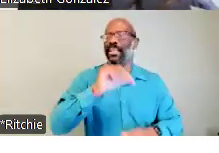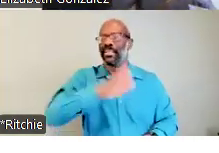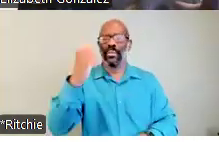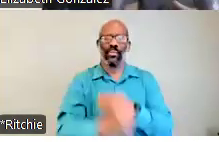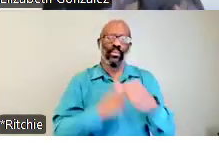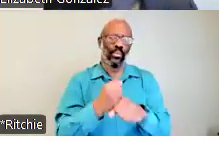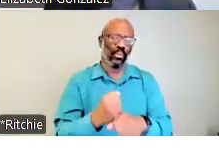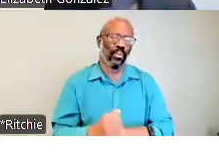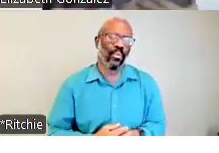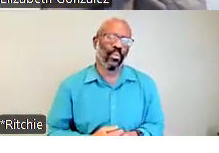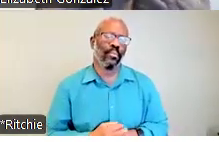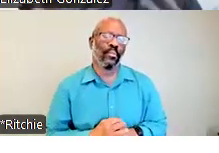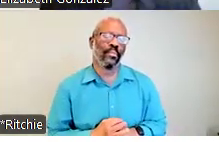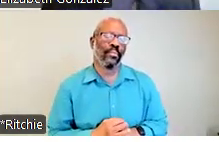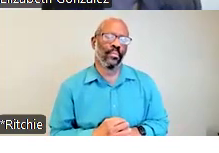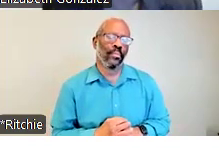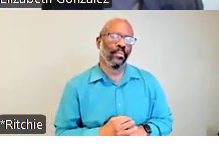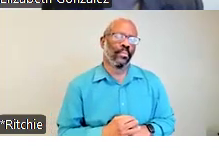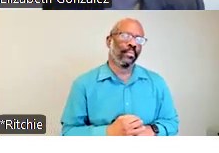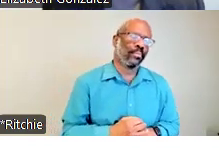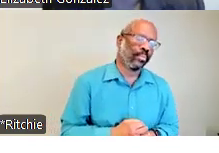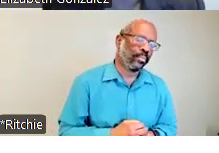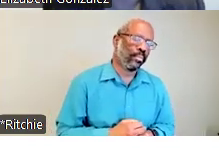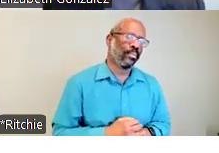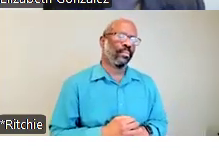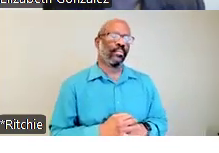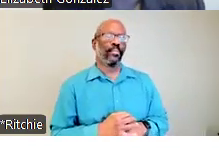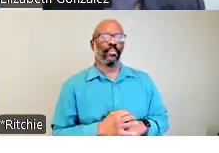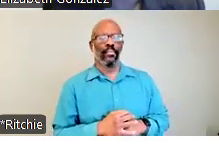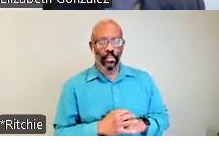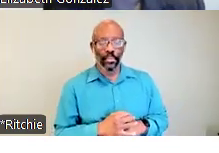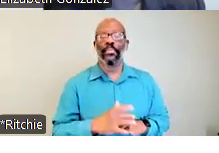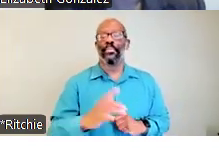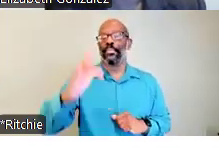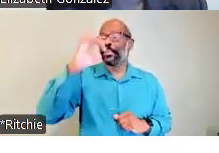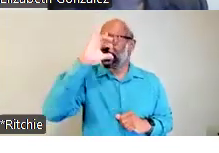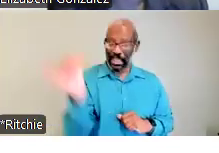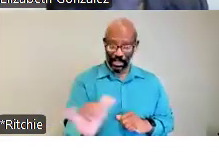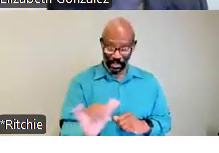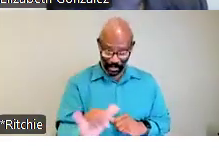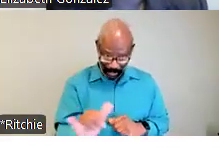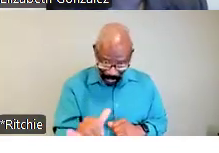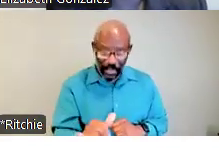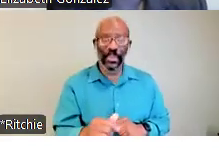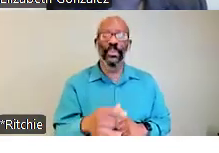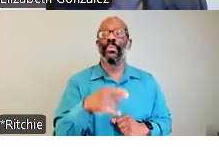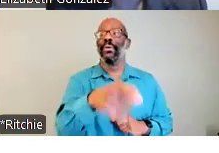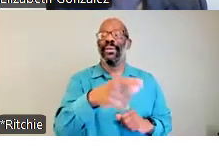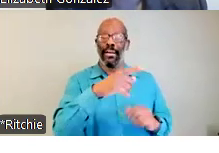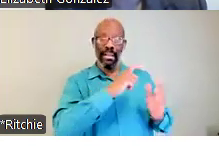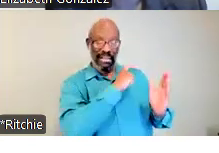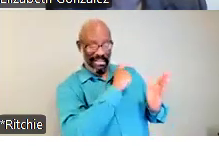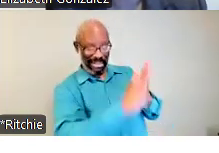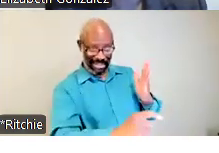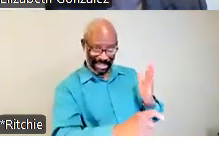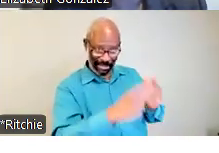That, along with the fact that you are in bankruptcy, is going to make it difficult